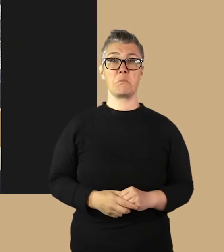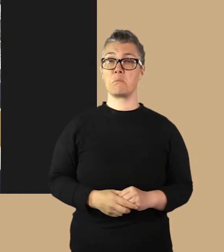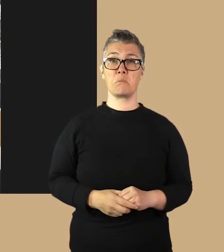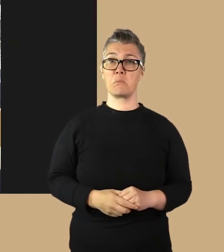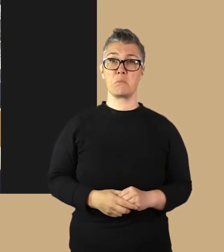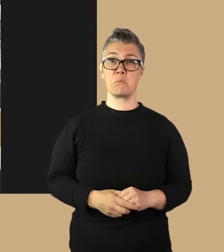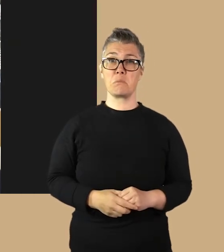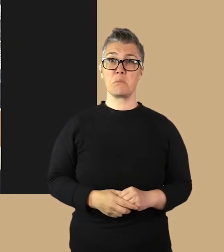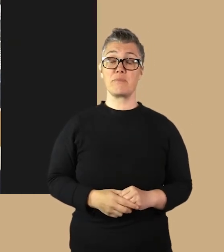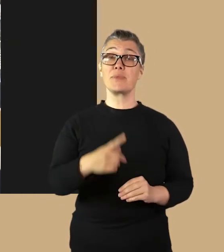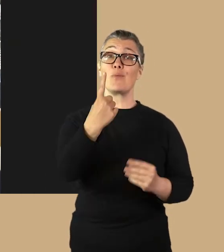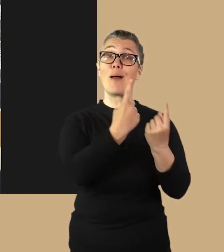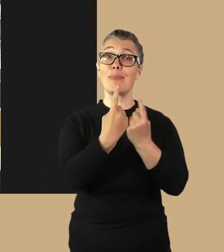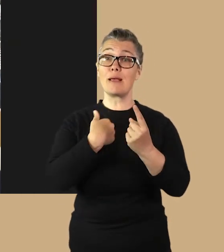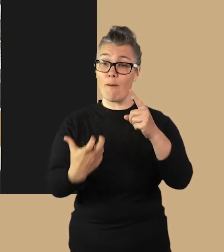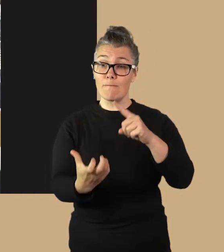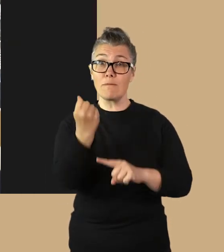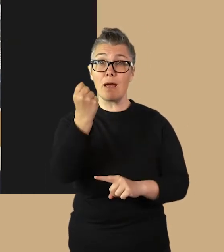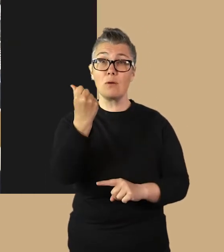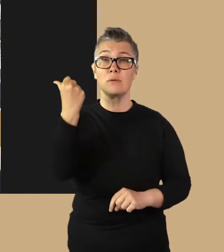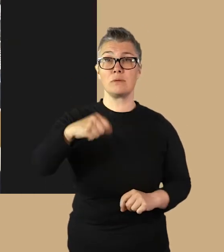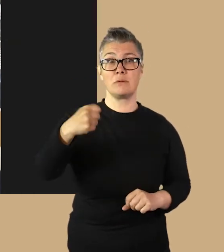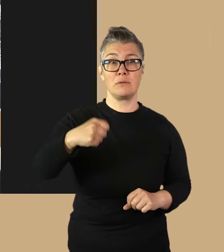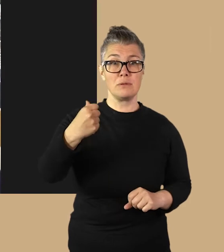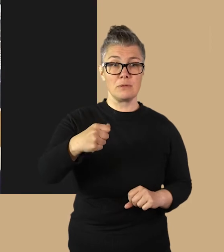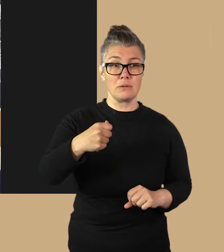it. And one thing I discovered